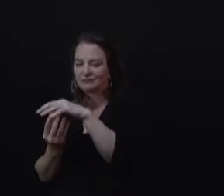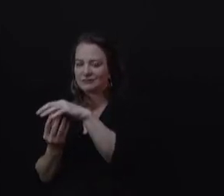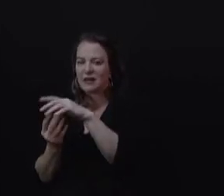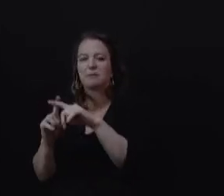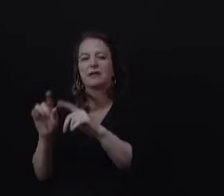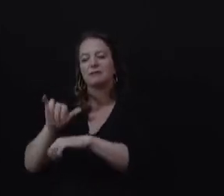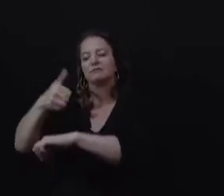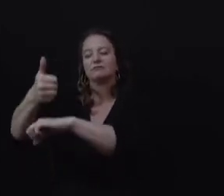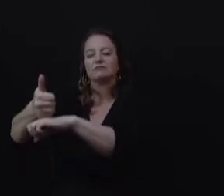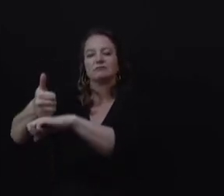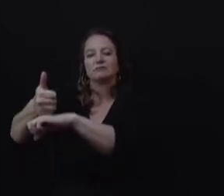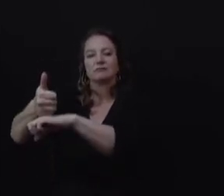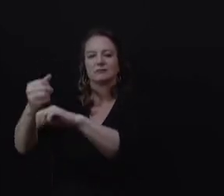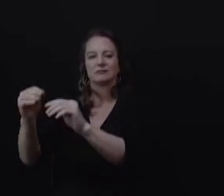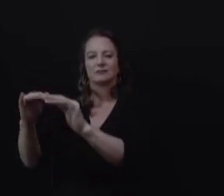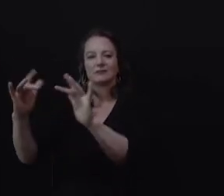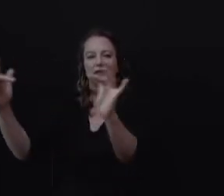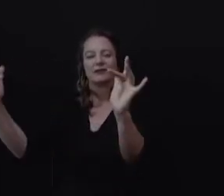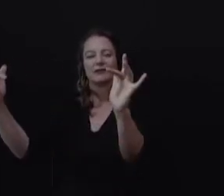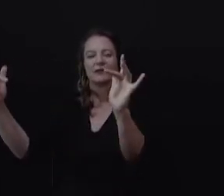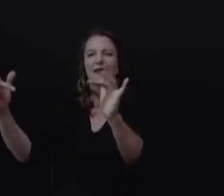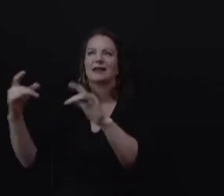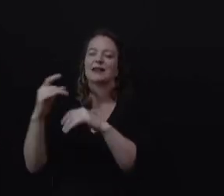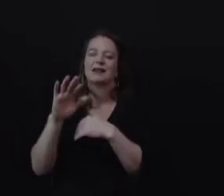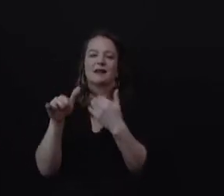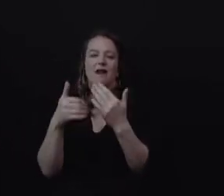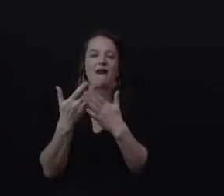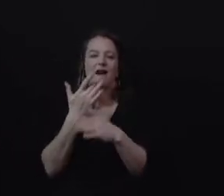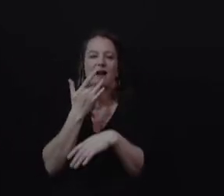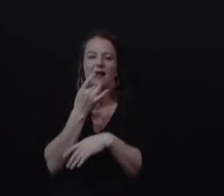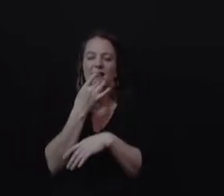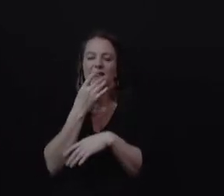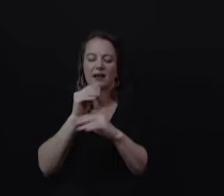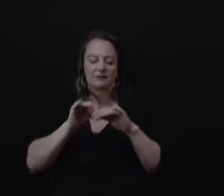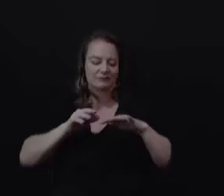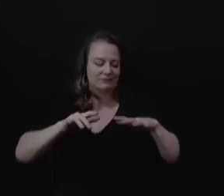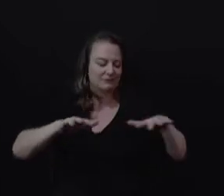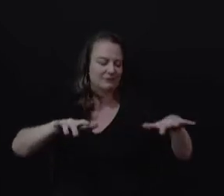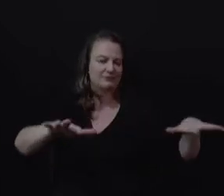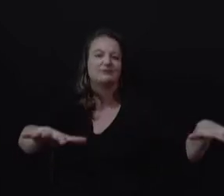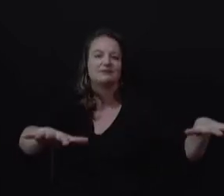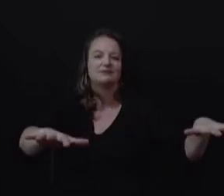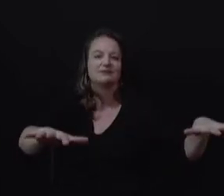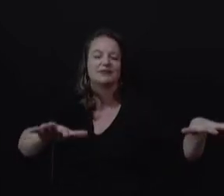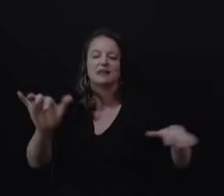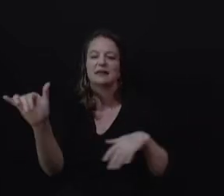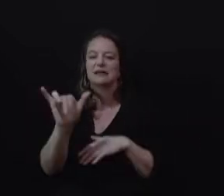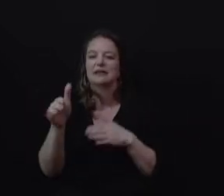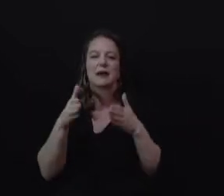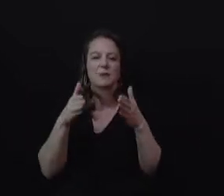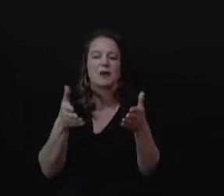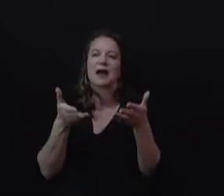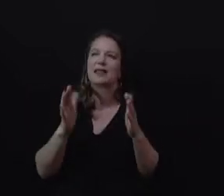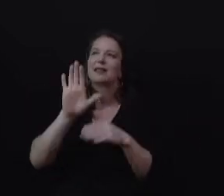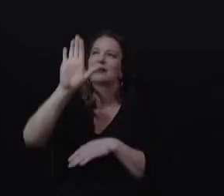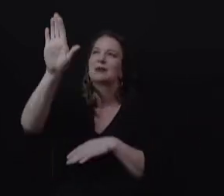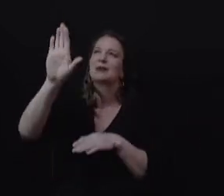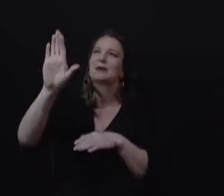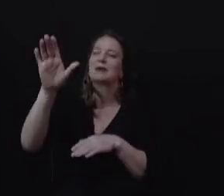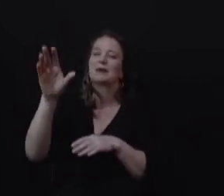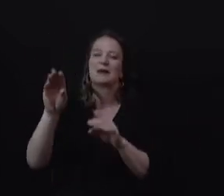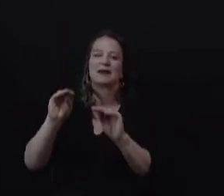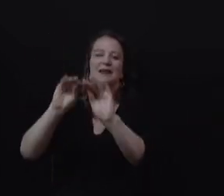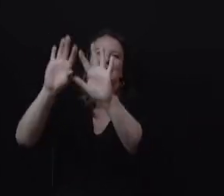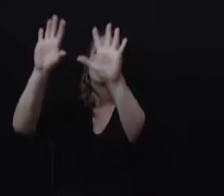stand, and it gives light to all in the house. In the same way, let your light shine